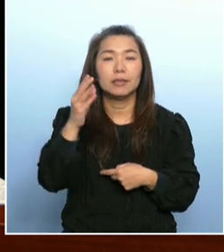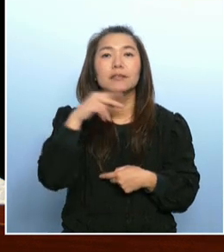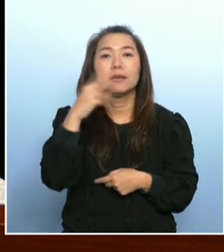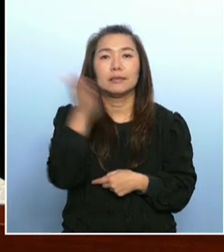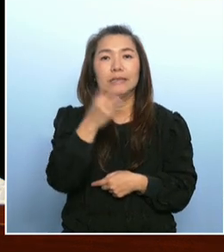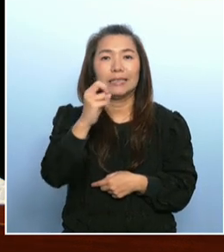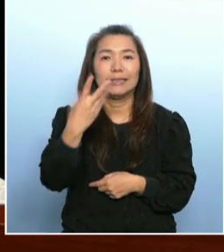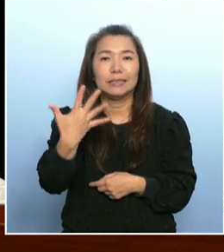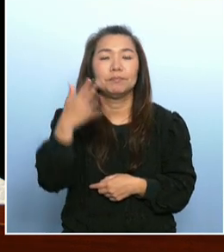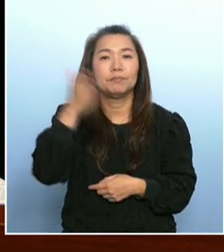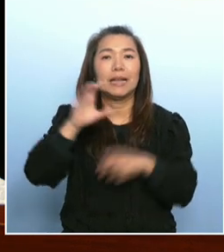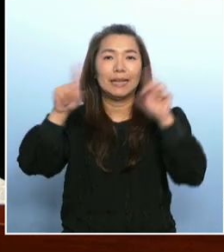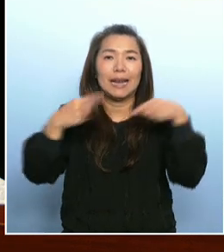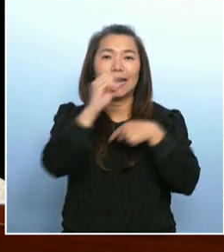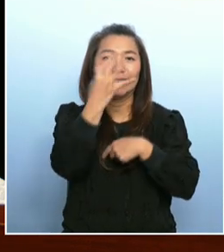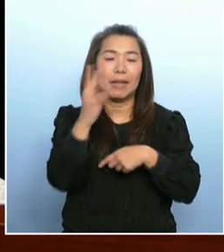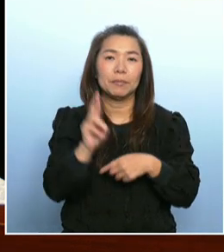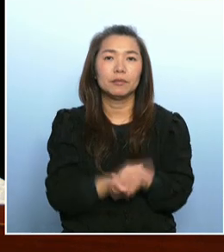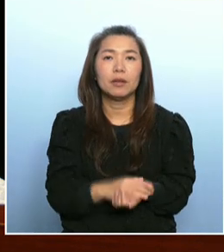paper CB